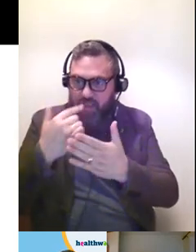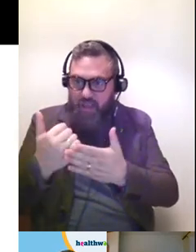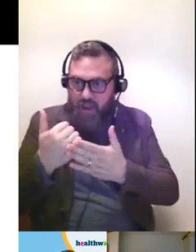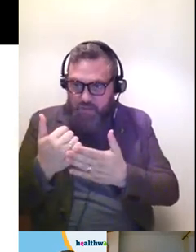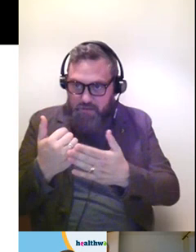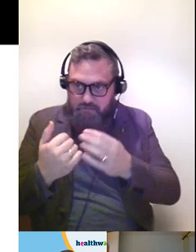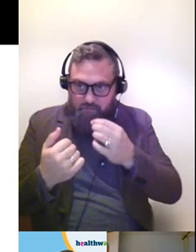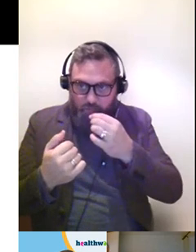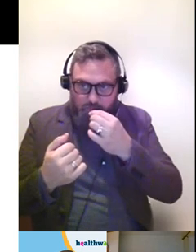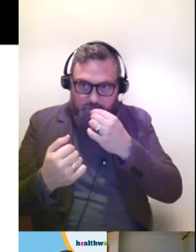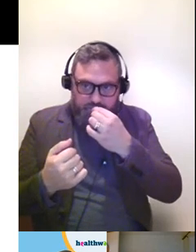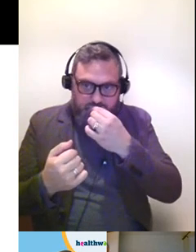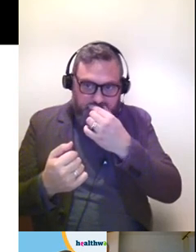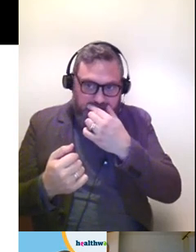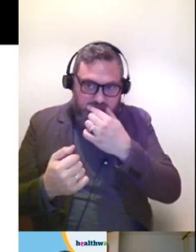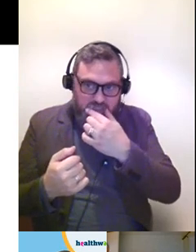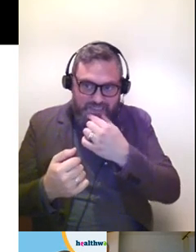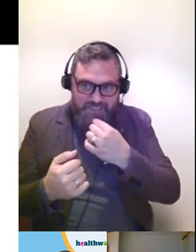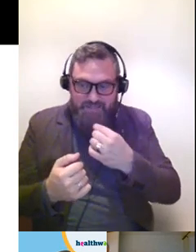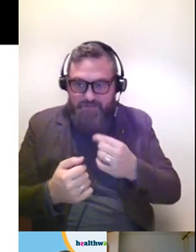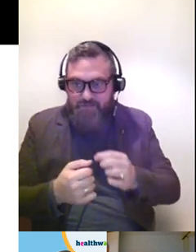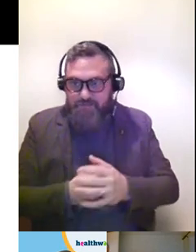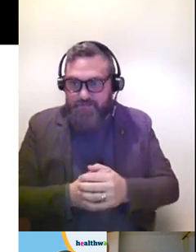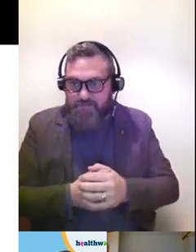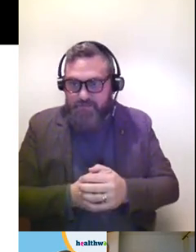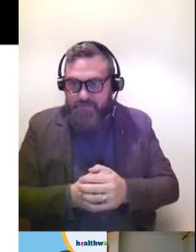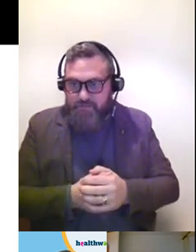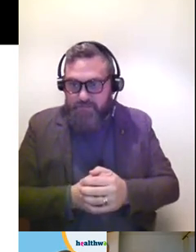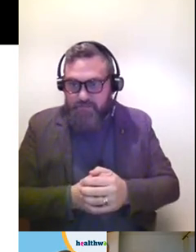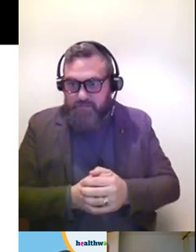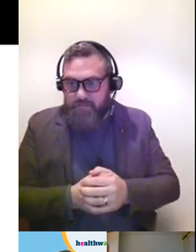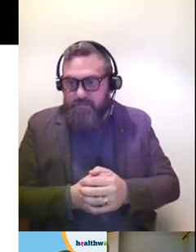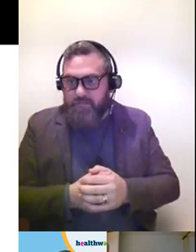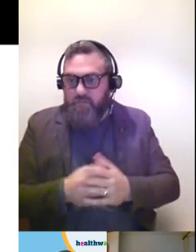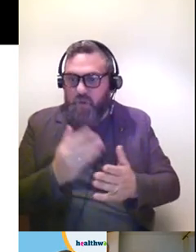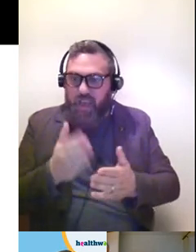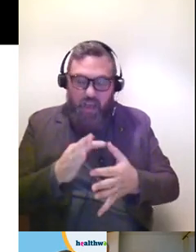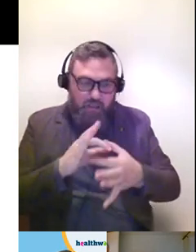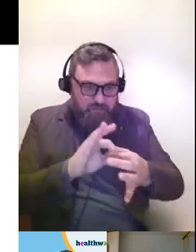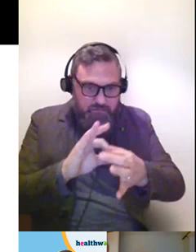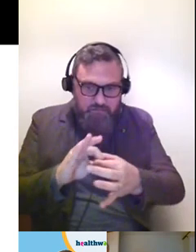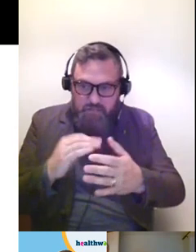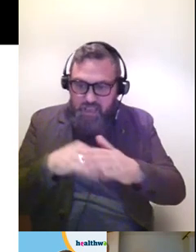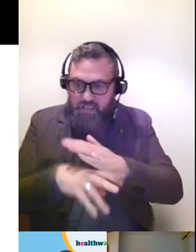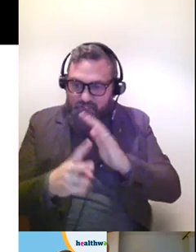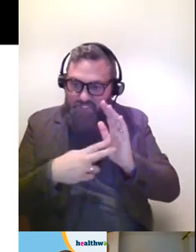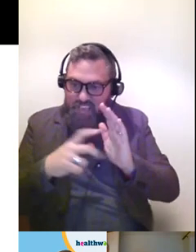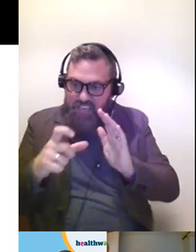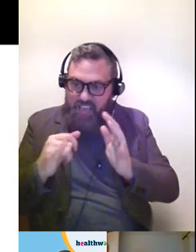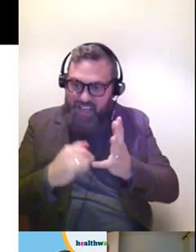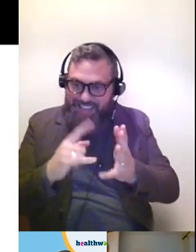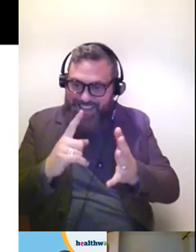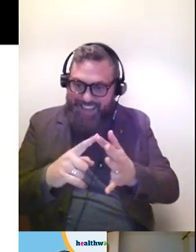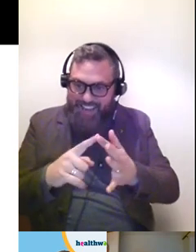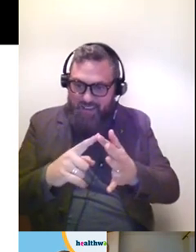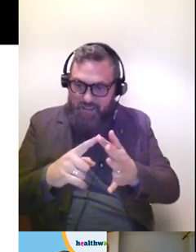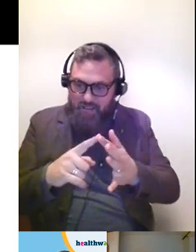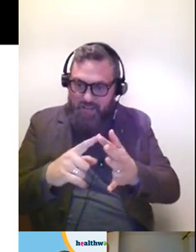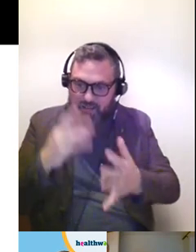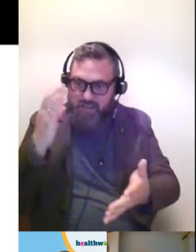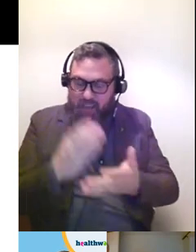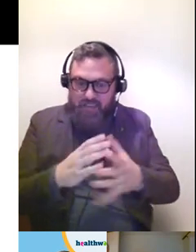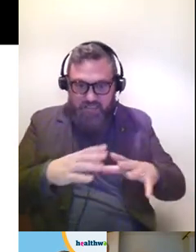can set out our strategy, and then by engaging and talking to others, particularly in the VCSE sector, you can then have new